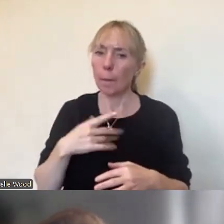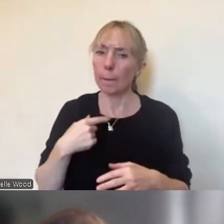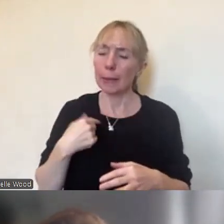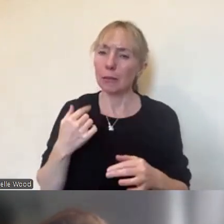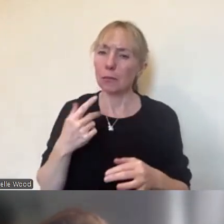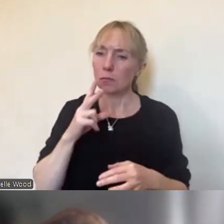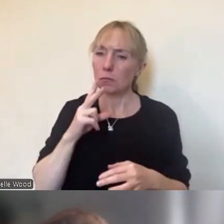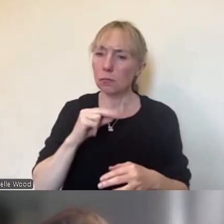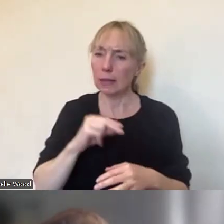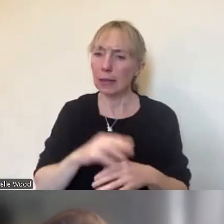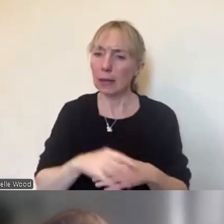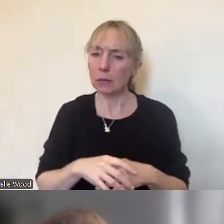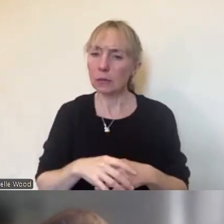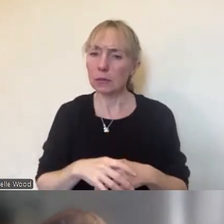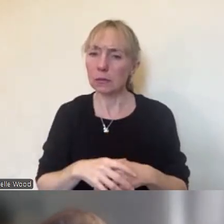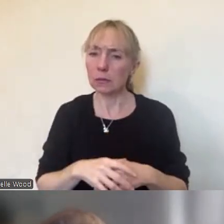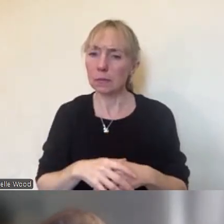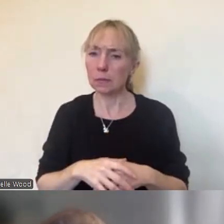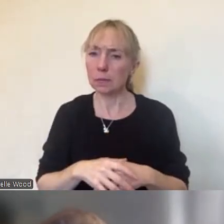so.